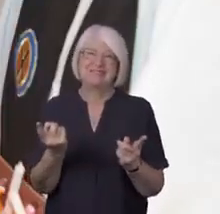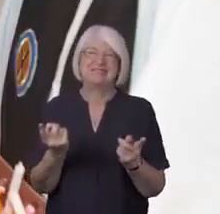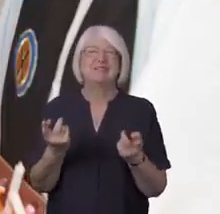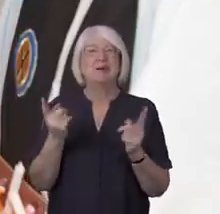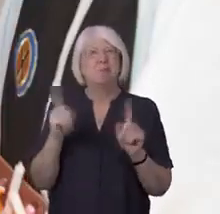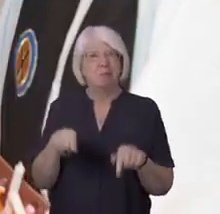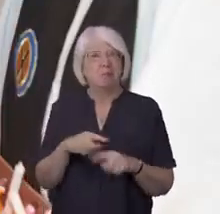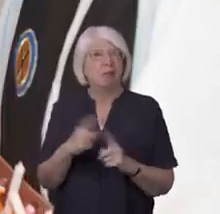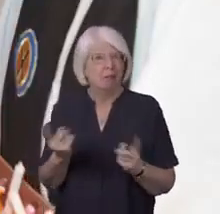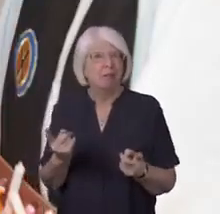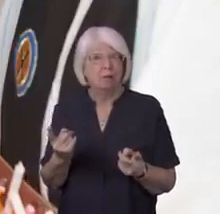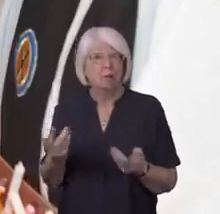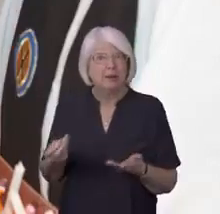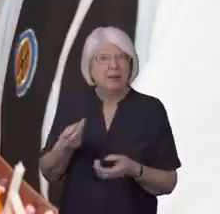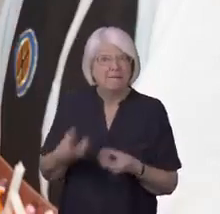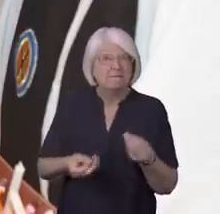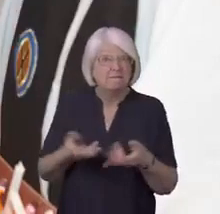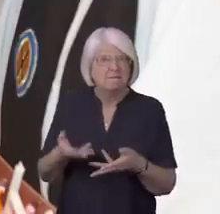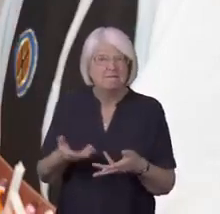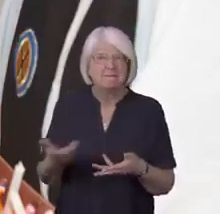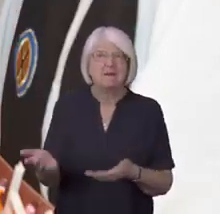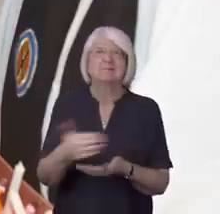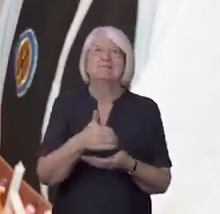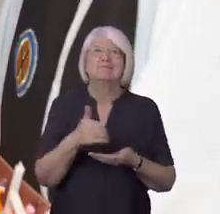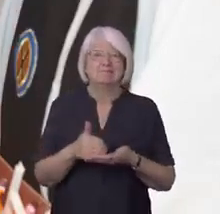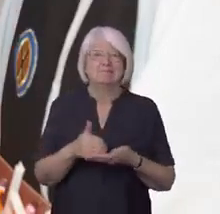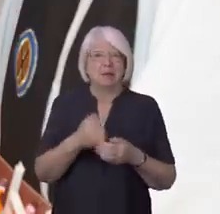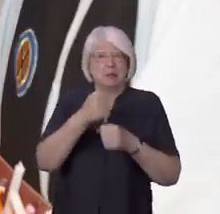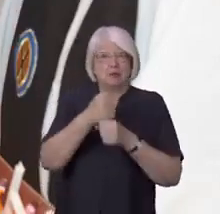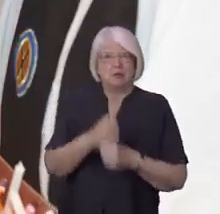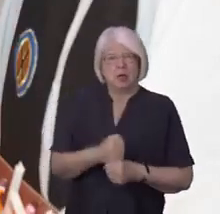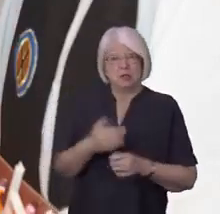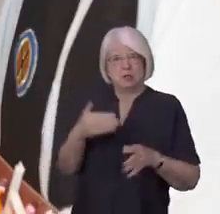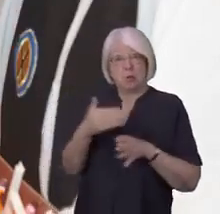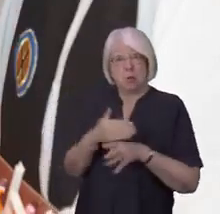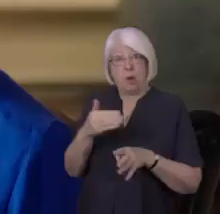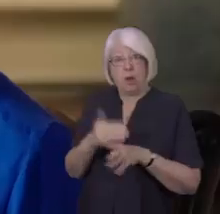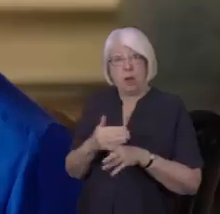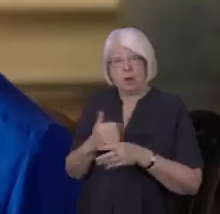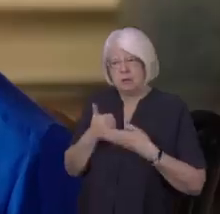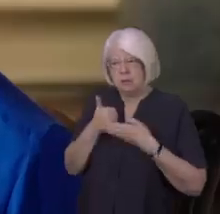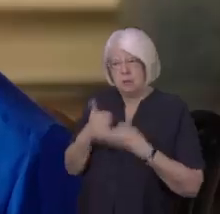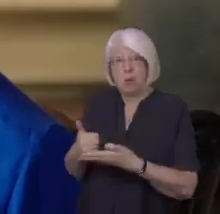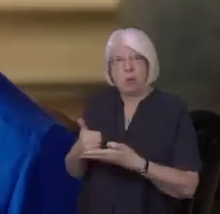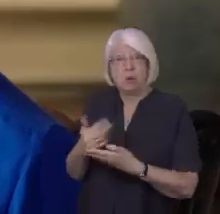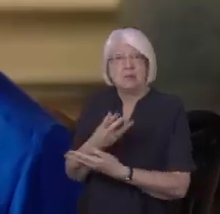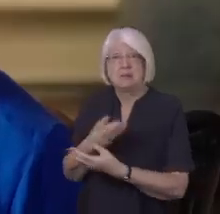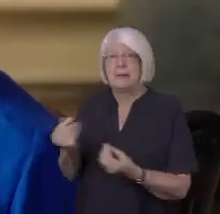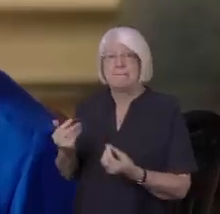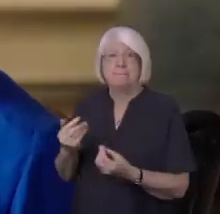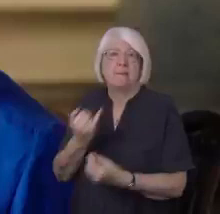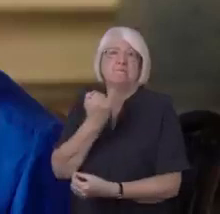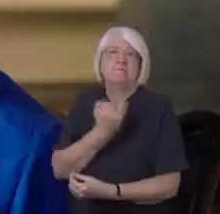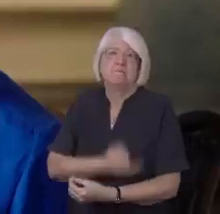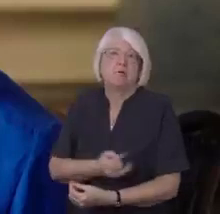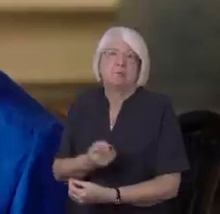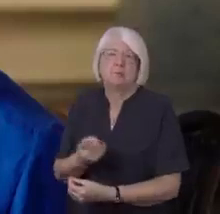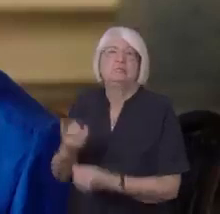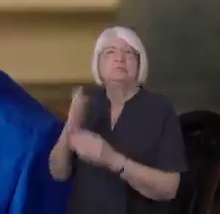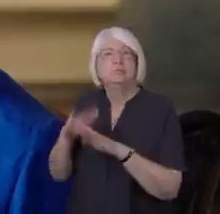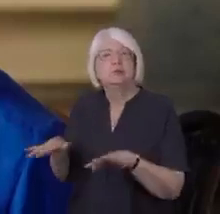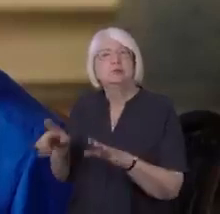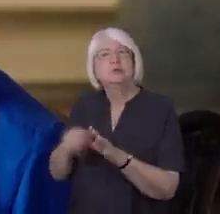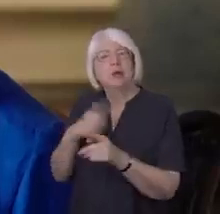and take part, the charities work to support some of the UK's most vulnerable children and young